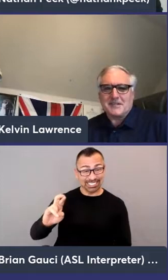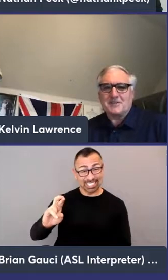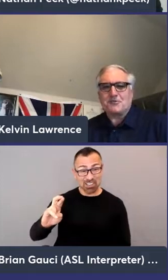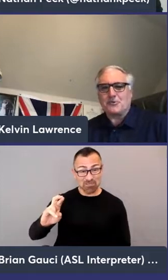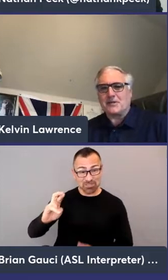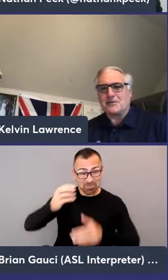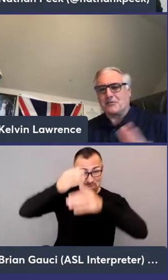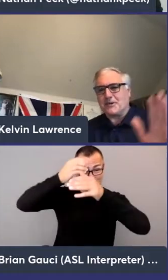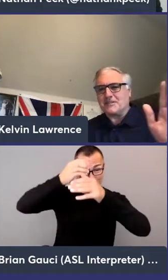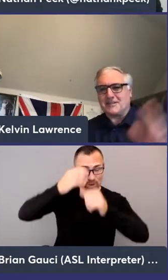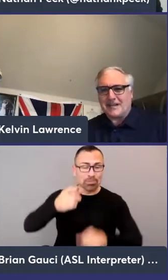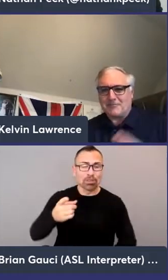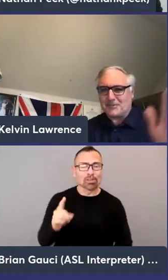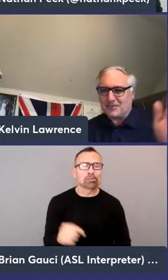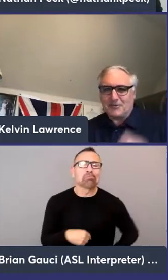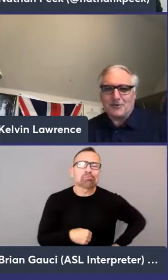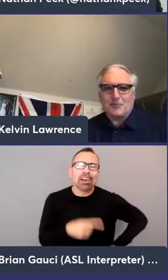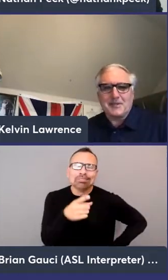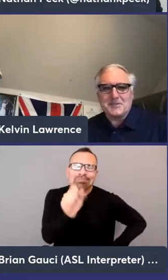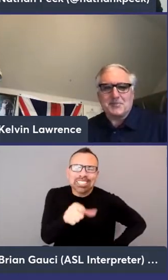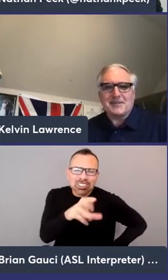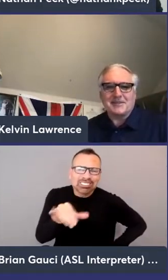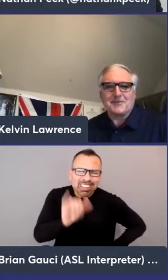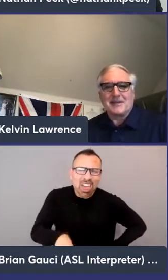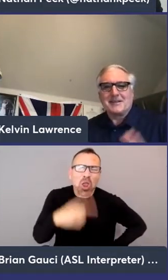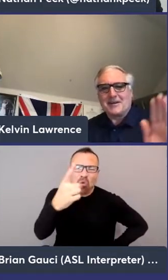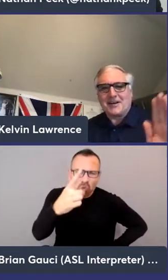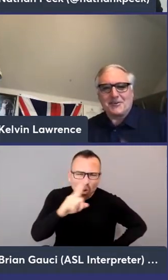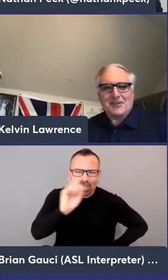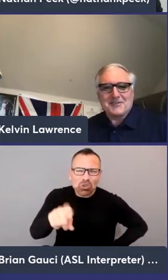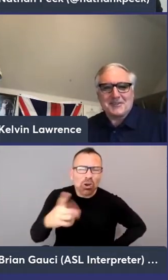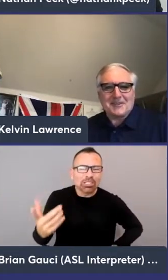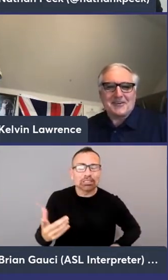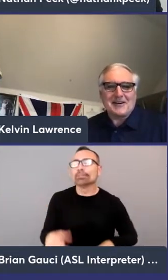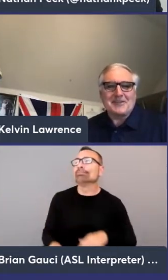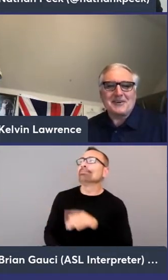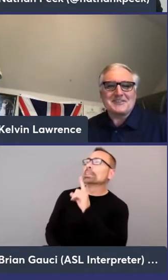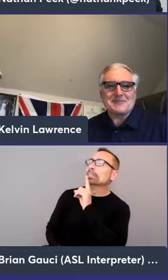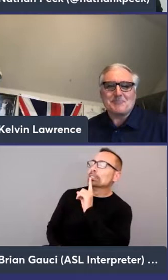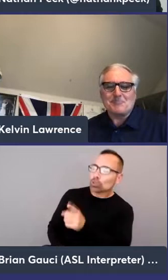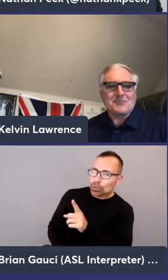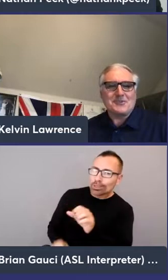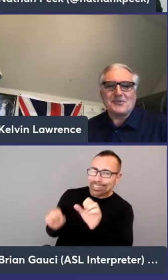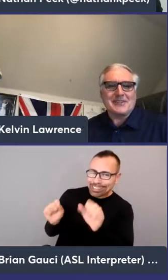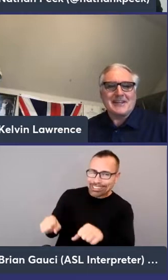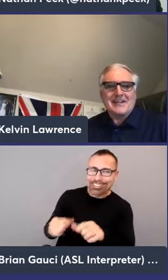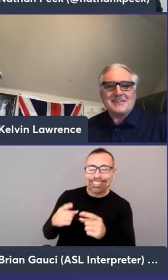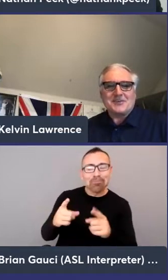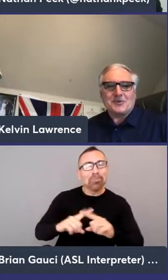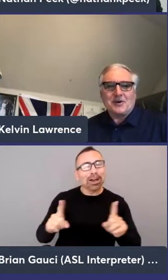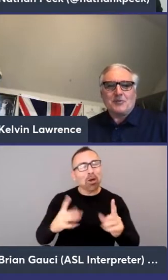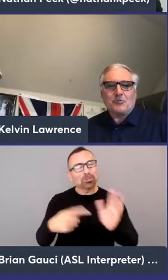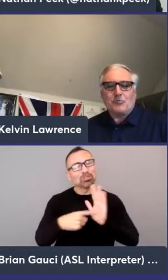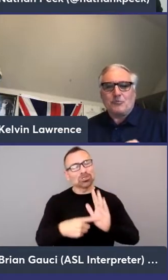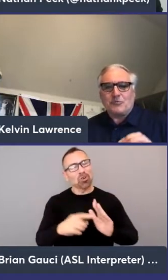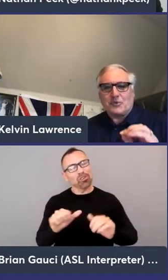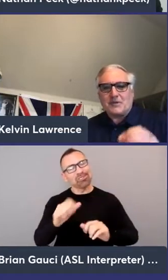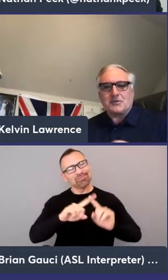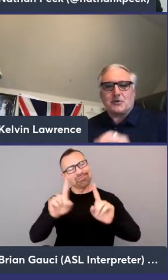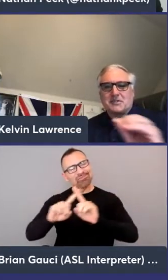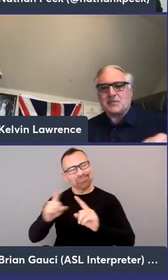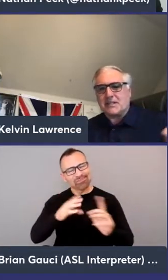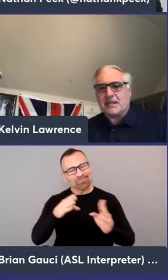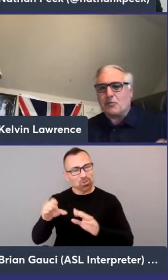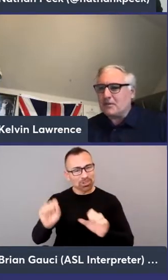and it's true. I could have created it and returned it all at once, but I acknowledge that there are other ways to do it. So to